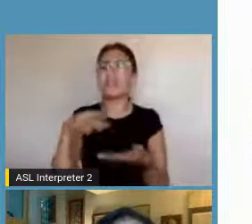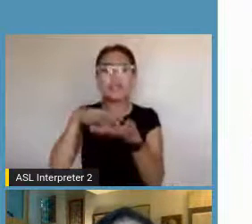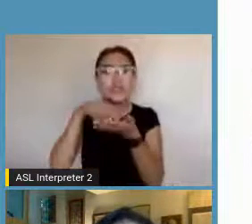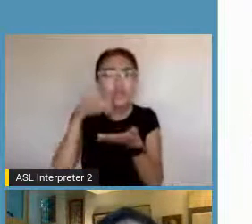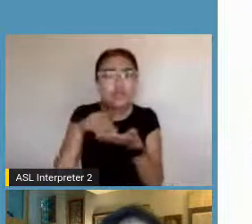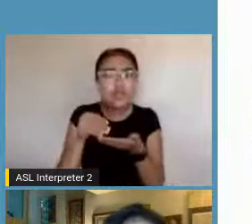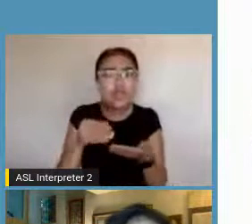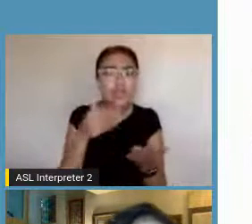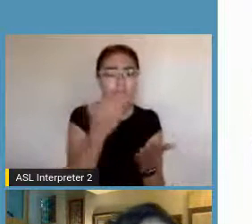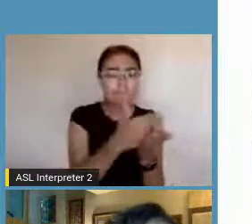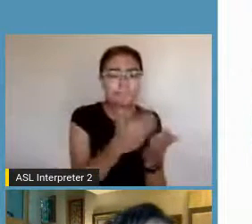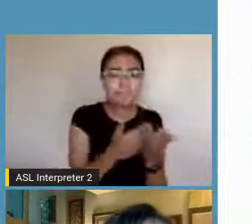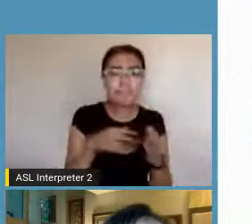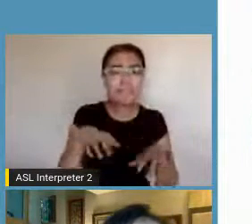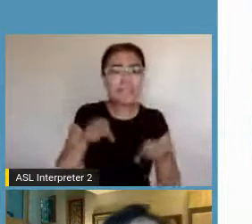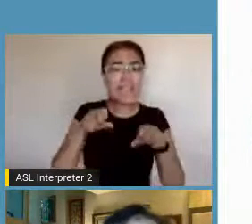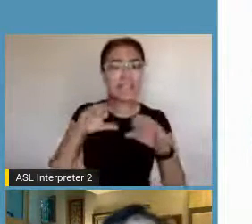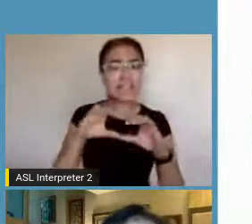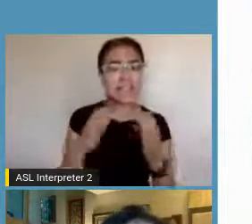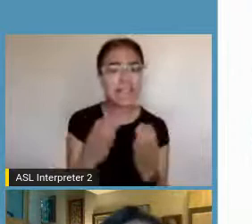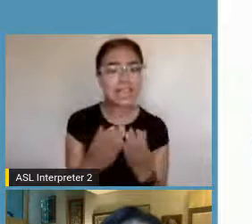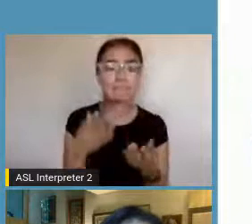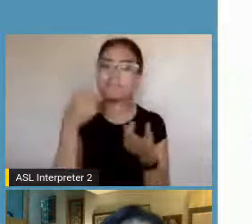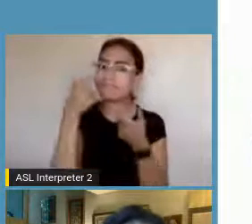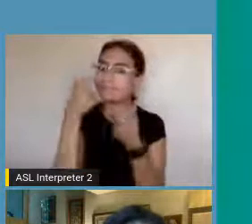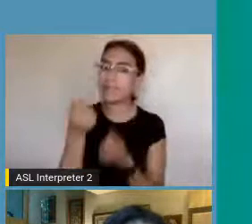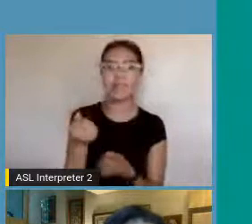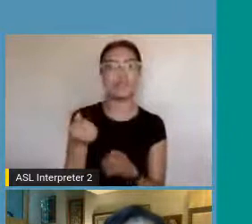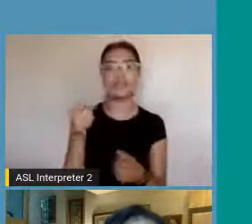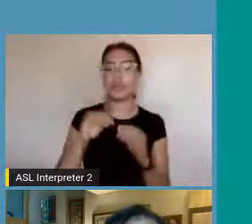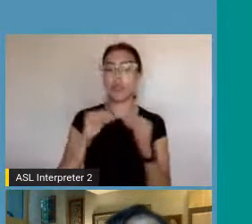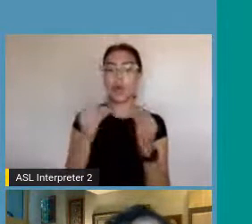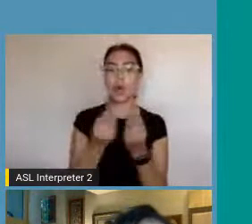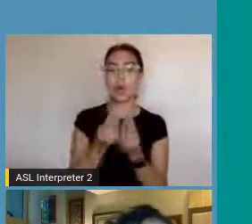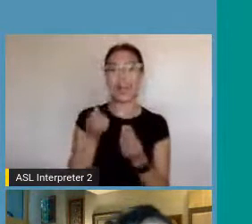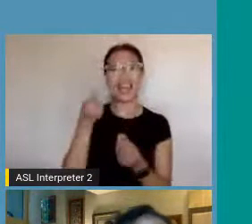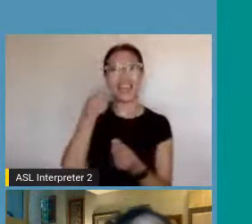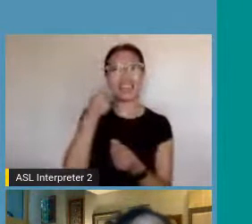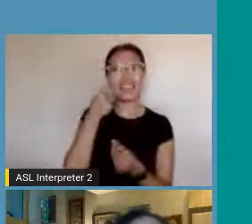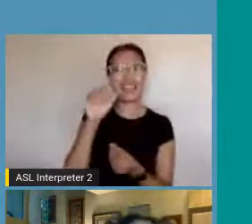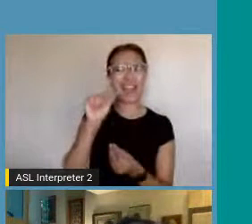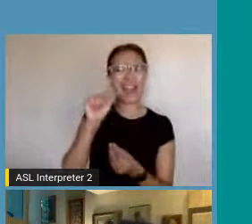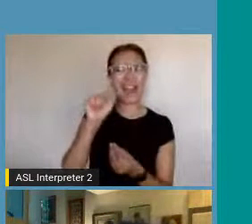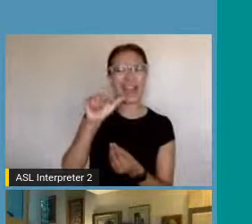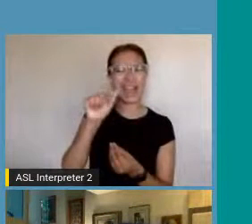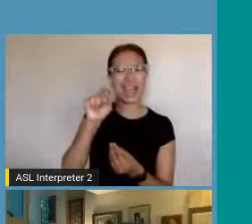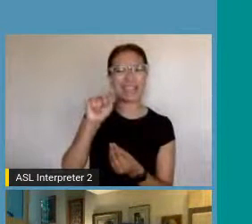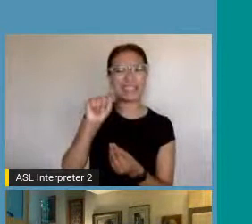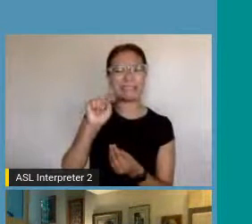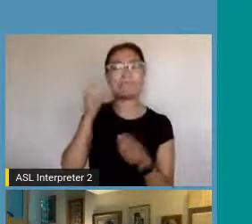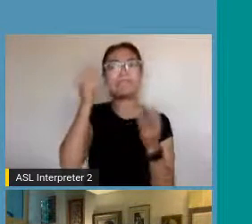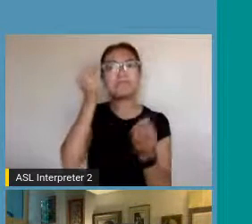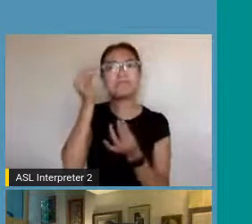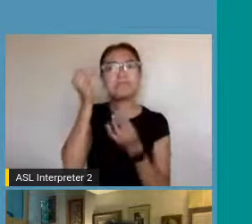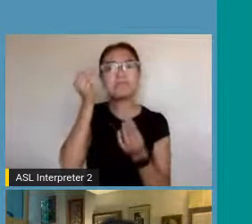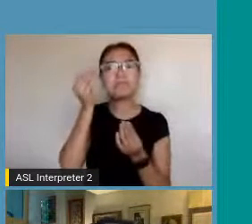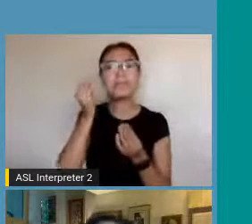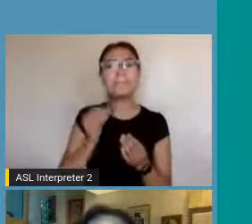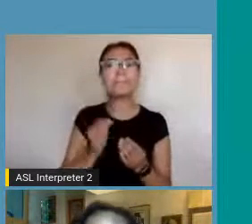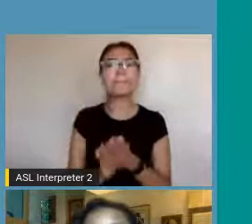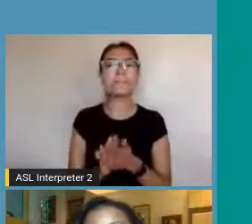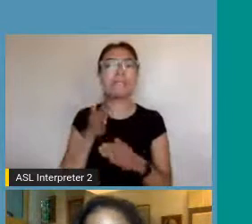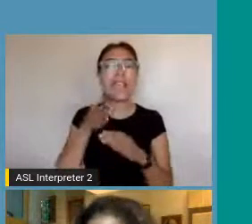interesting organization. I believe they're based out of Atlanta. So if you think about this in terms of the